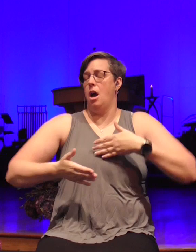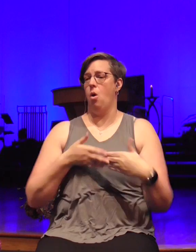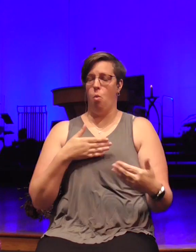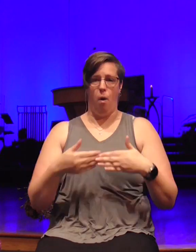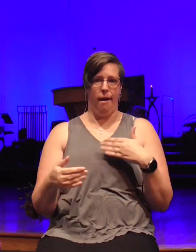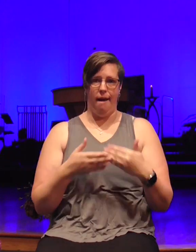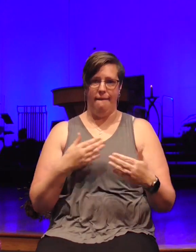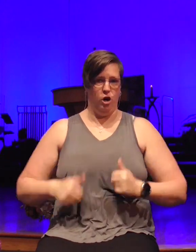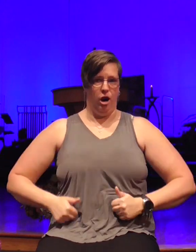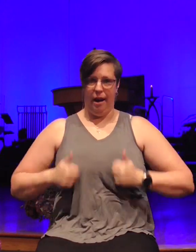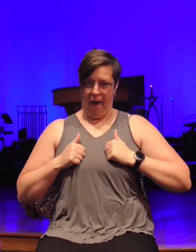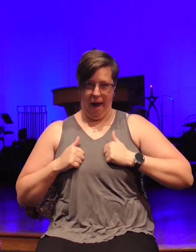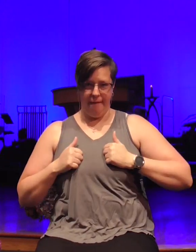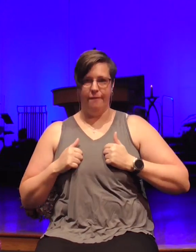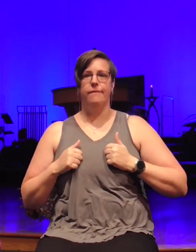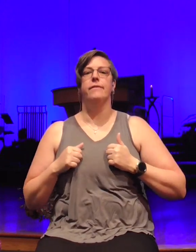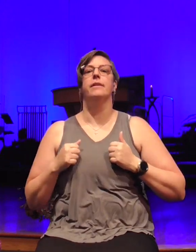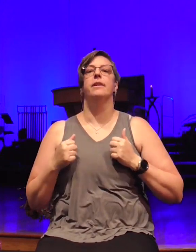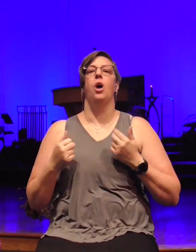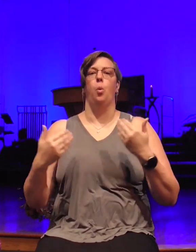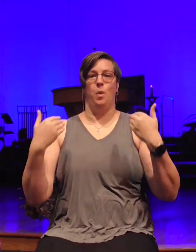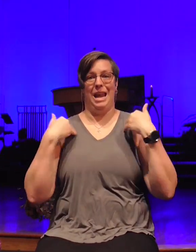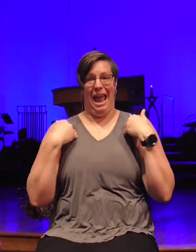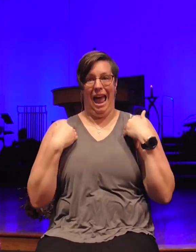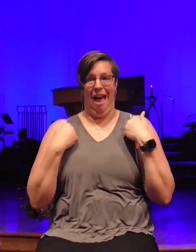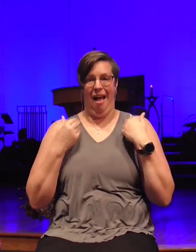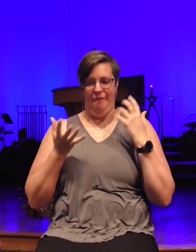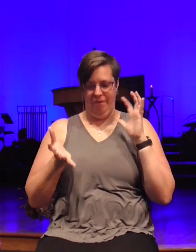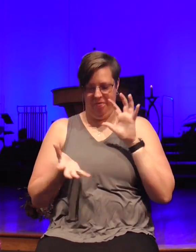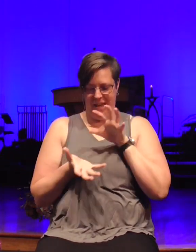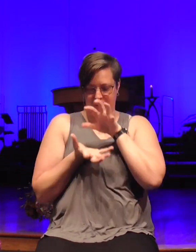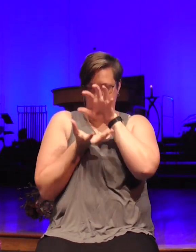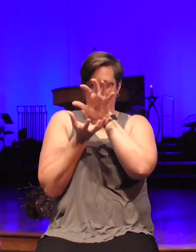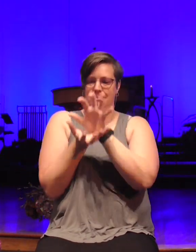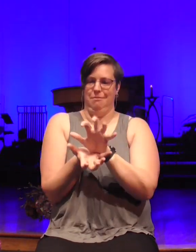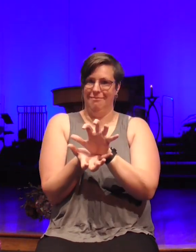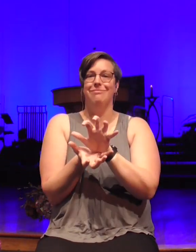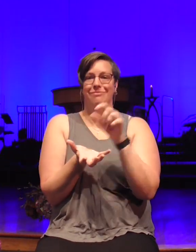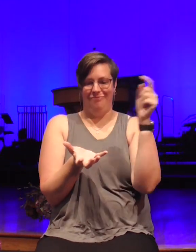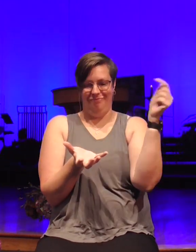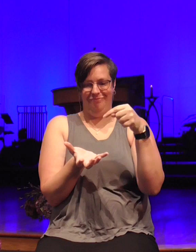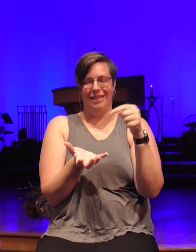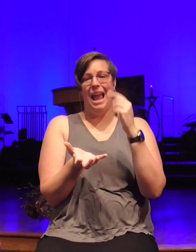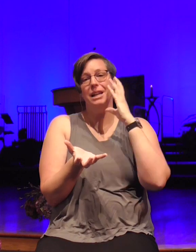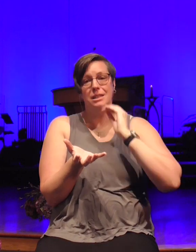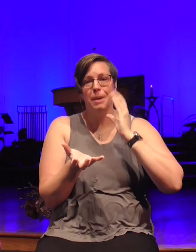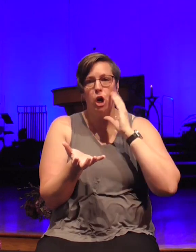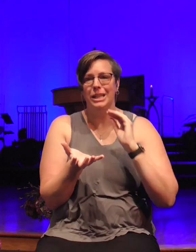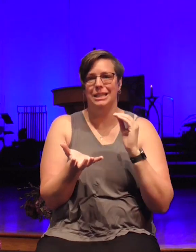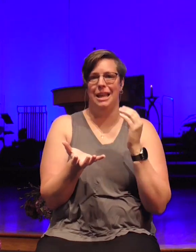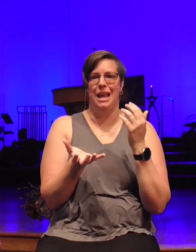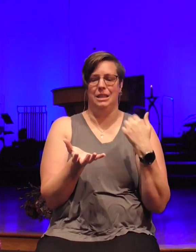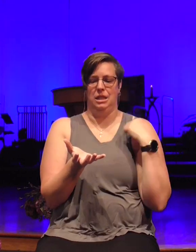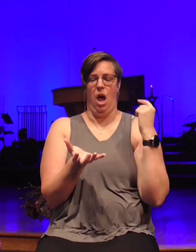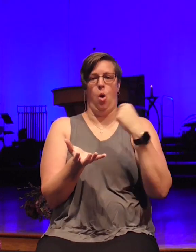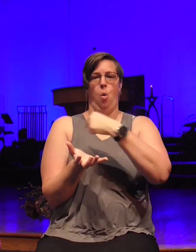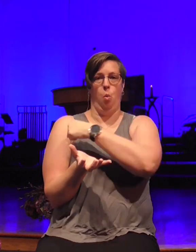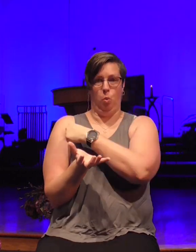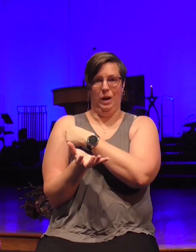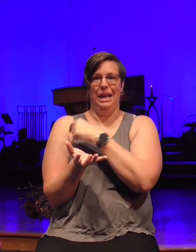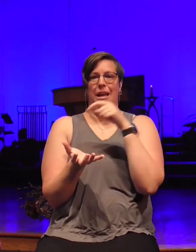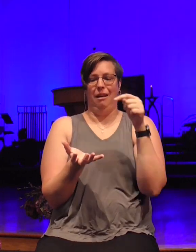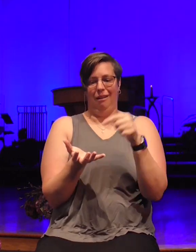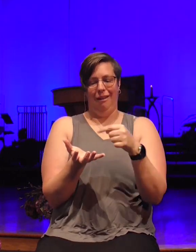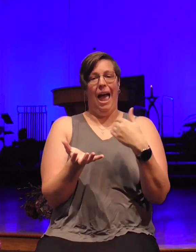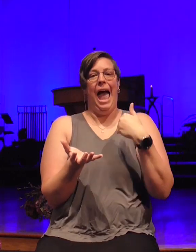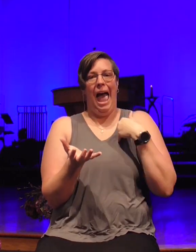life has presented us with experiences and opportunities that we've drawn conclusions about, and then